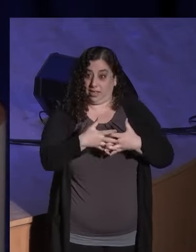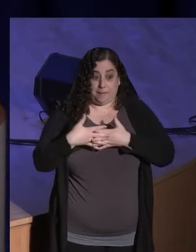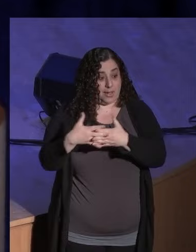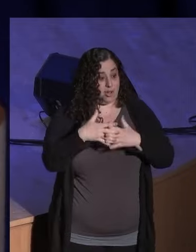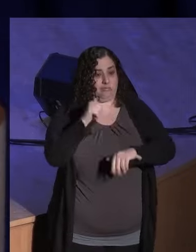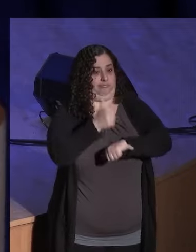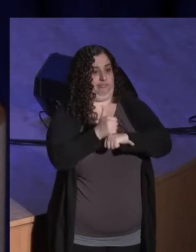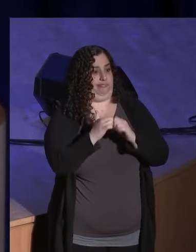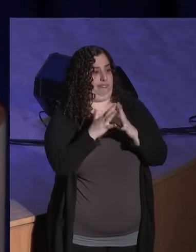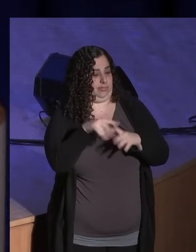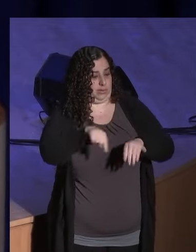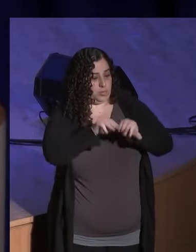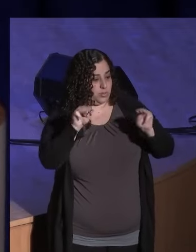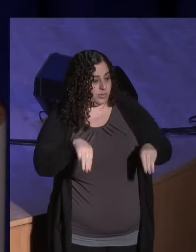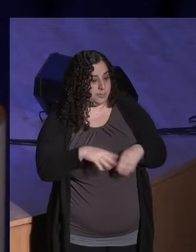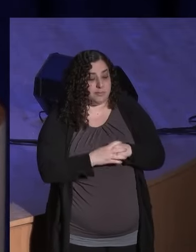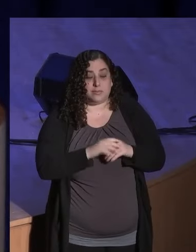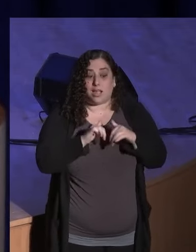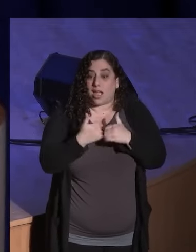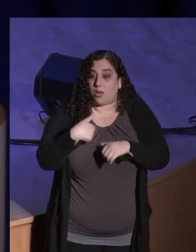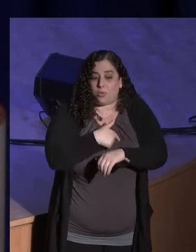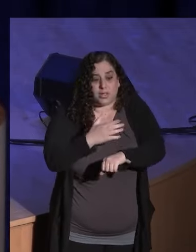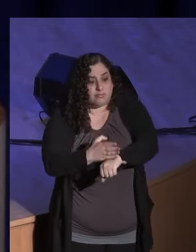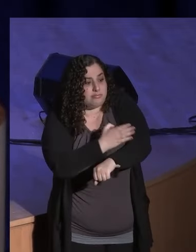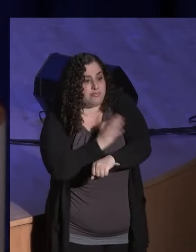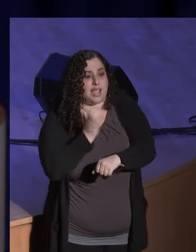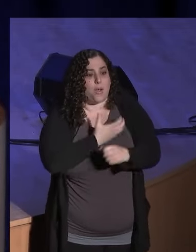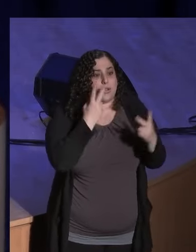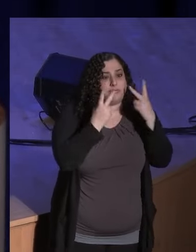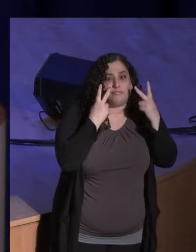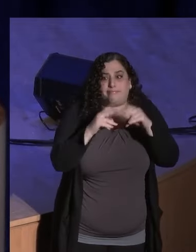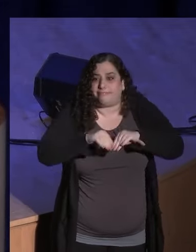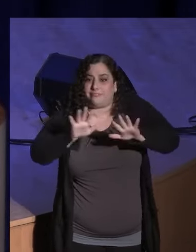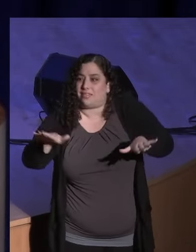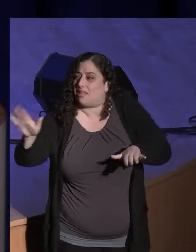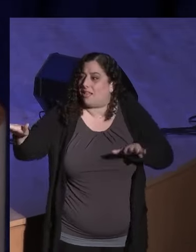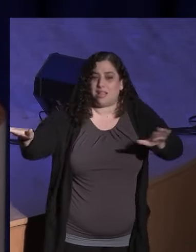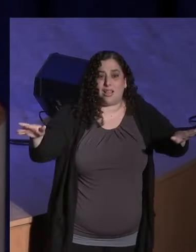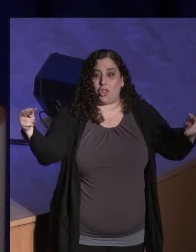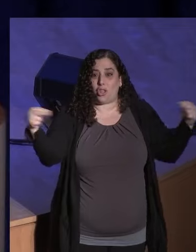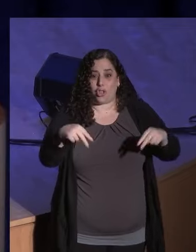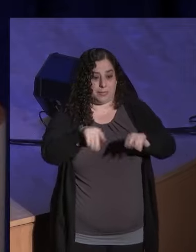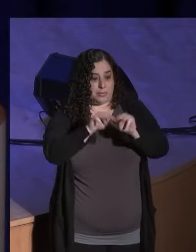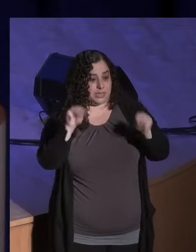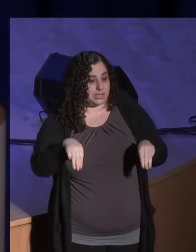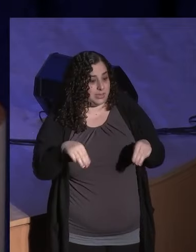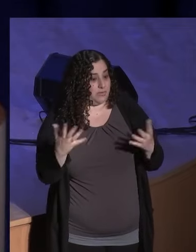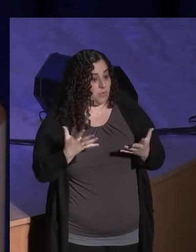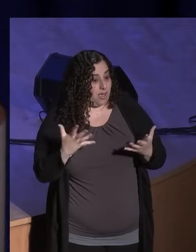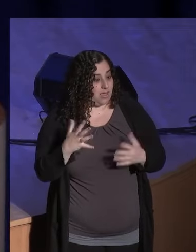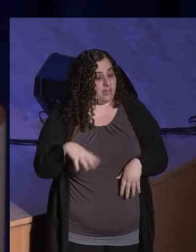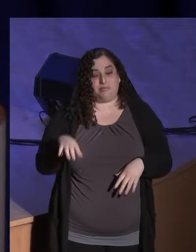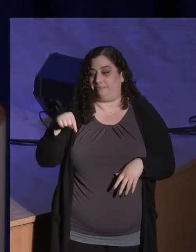that visibility than with a Folklife Festival program that showcases the rich diversity and cultural heritage